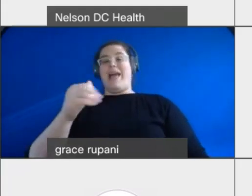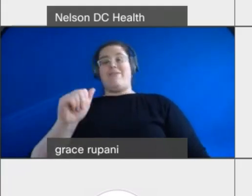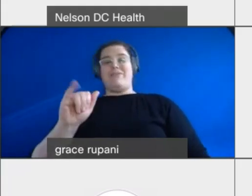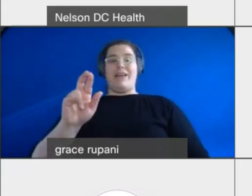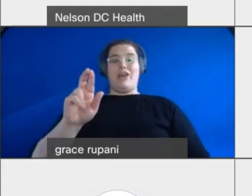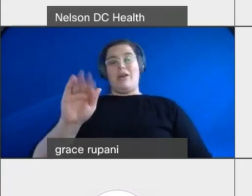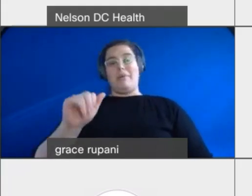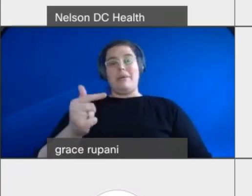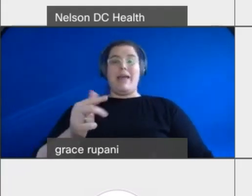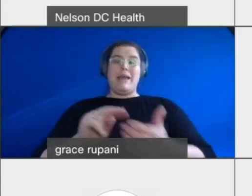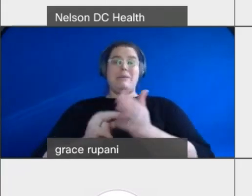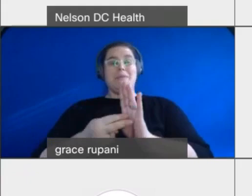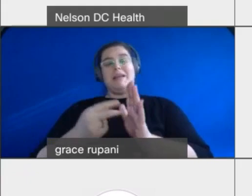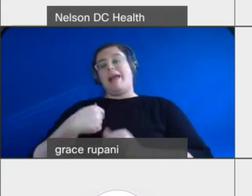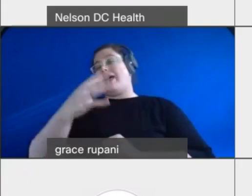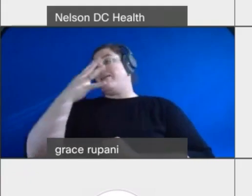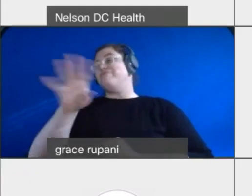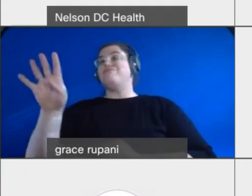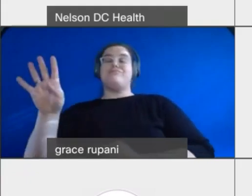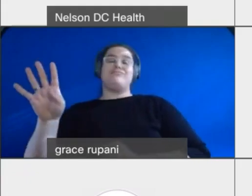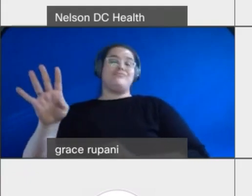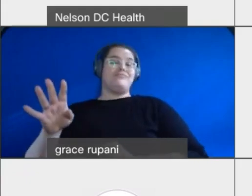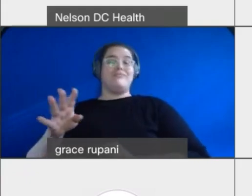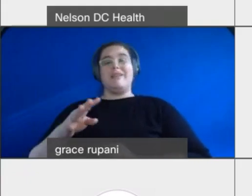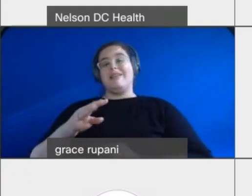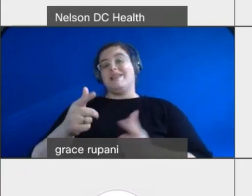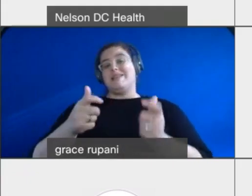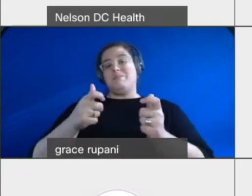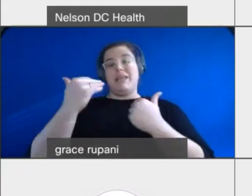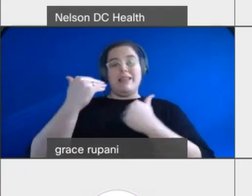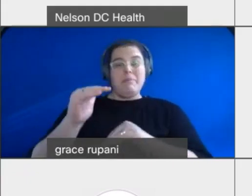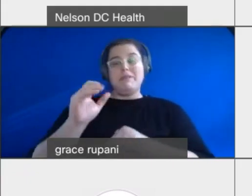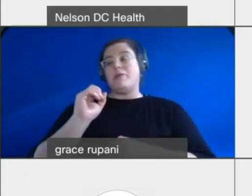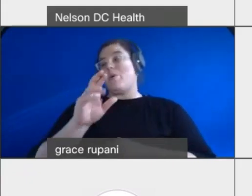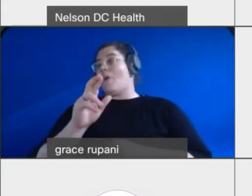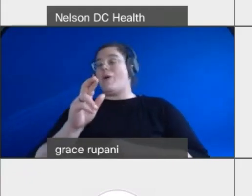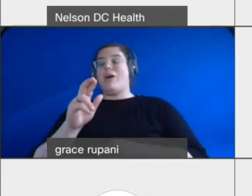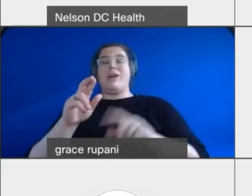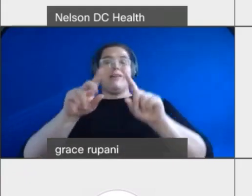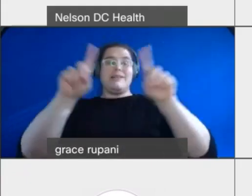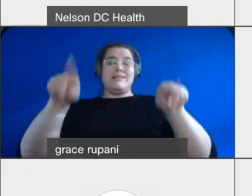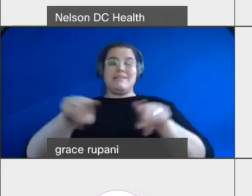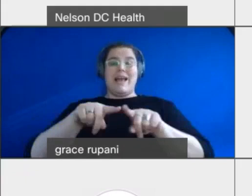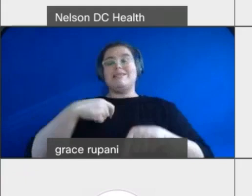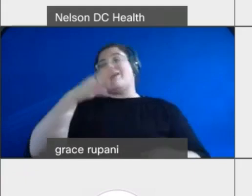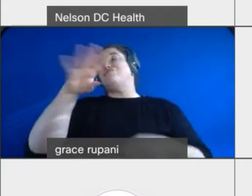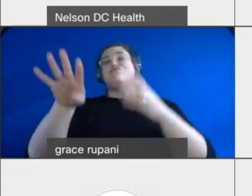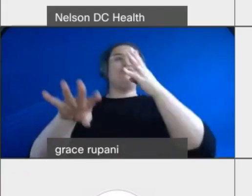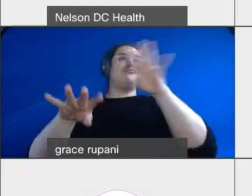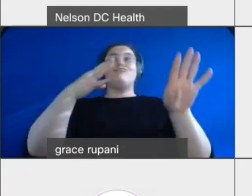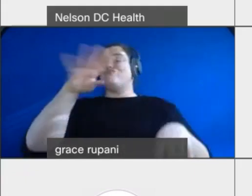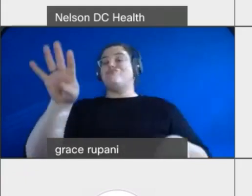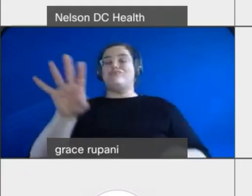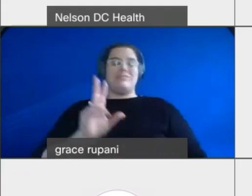street signs and speeding requirements and things like that. The vaccine is just, as you said, that layer of protection that